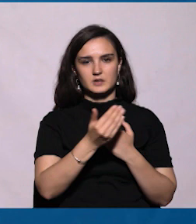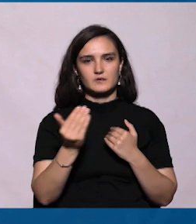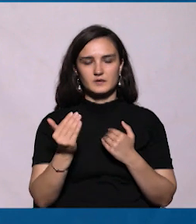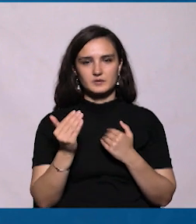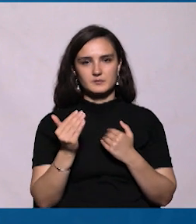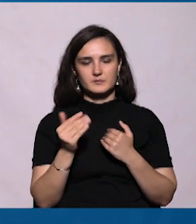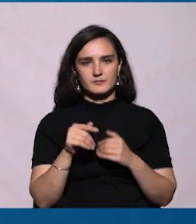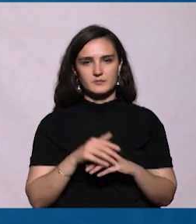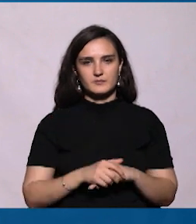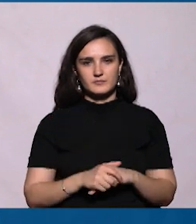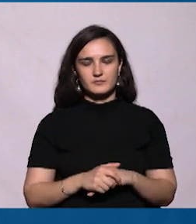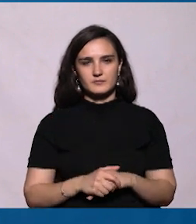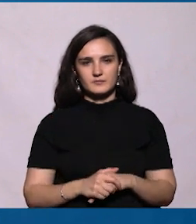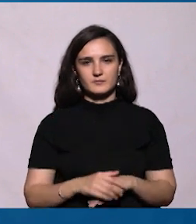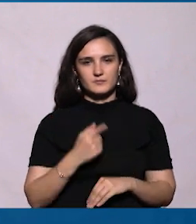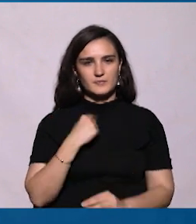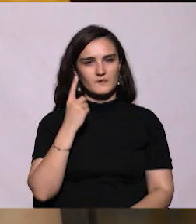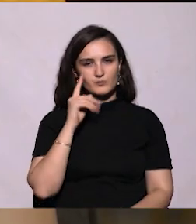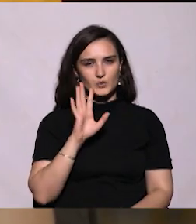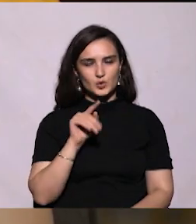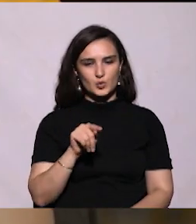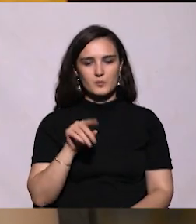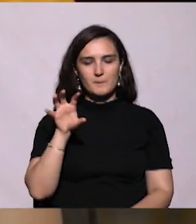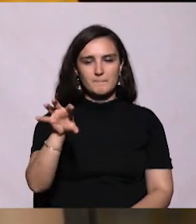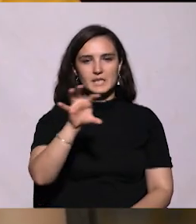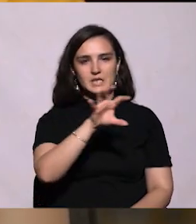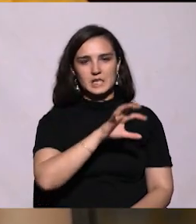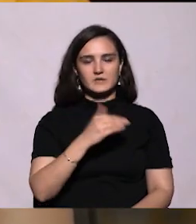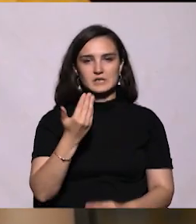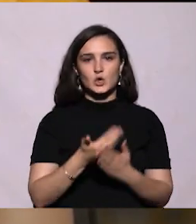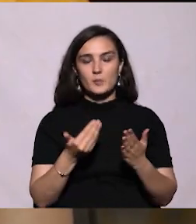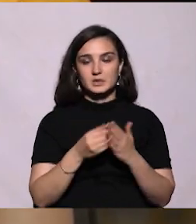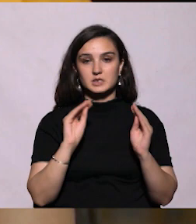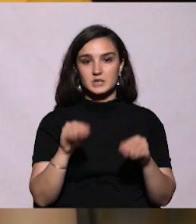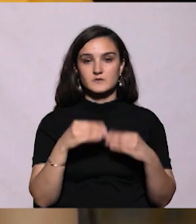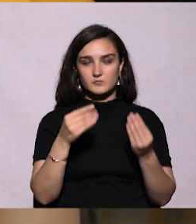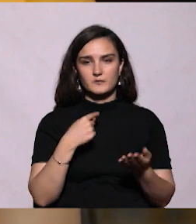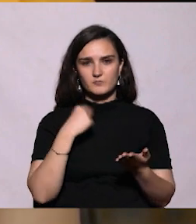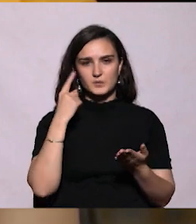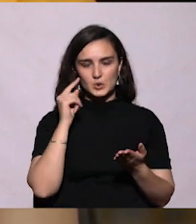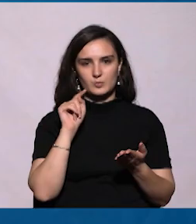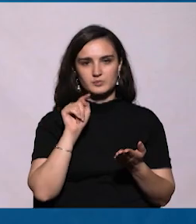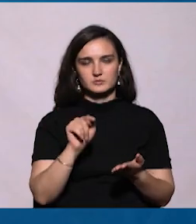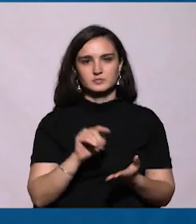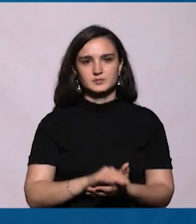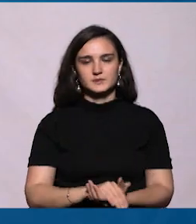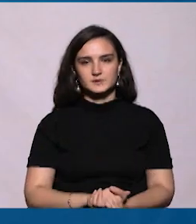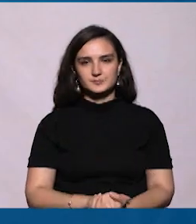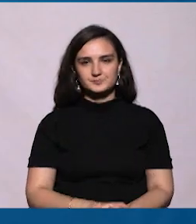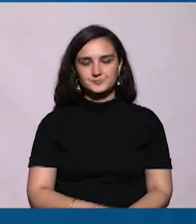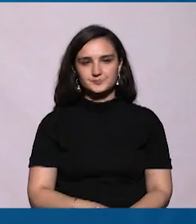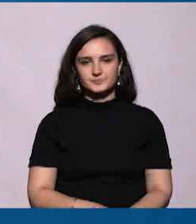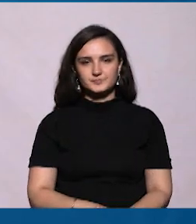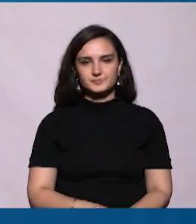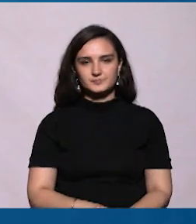your blank. Well, I don't think branch can give you a recommendation. I think it's employer. I think you're right,